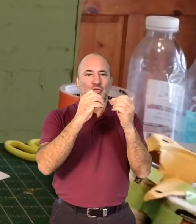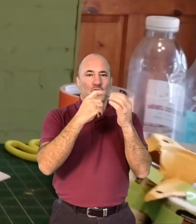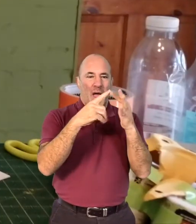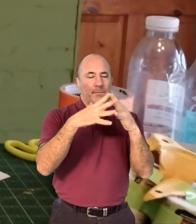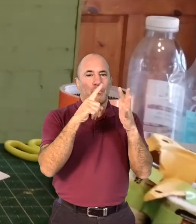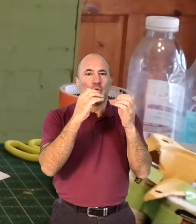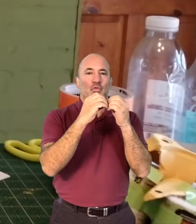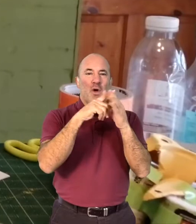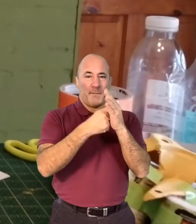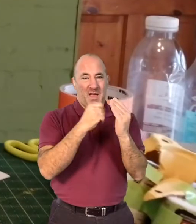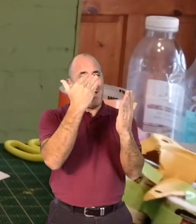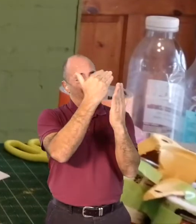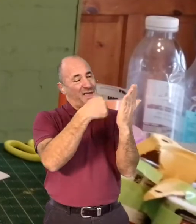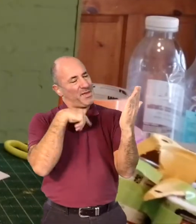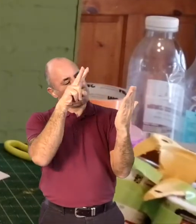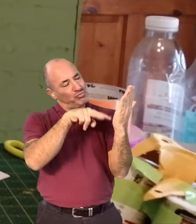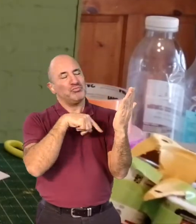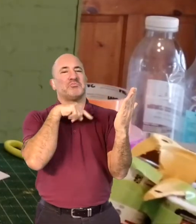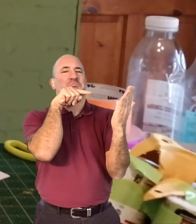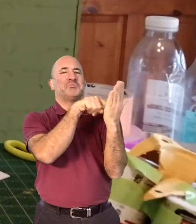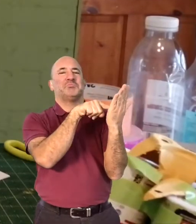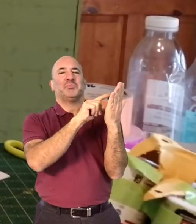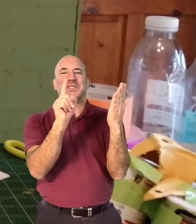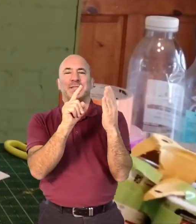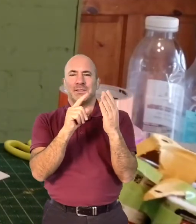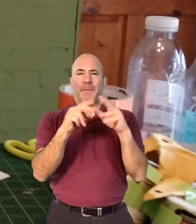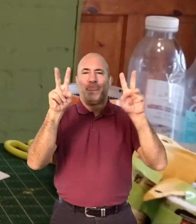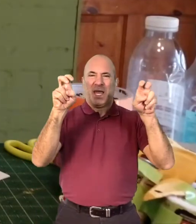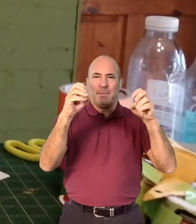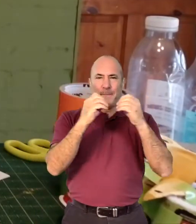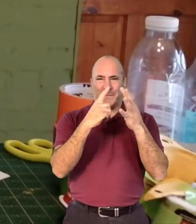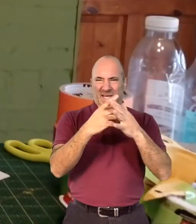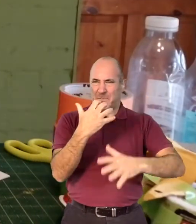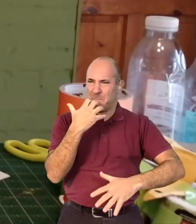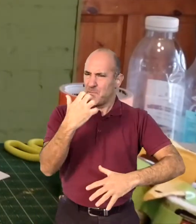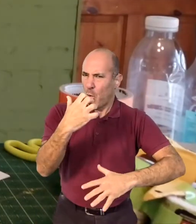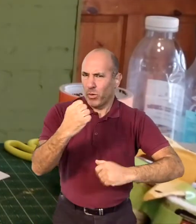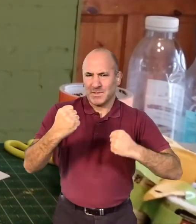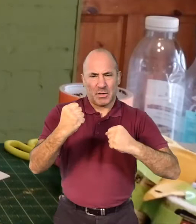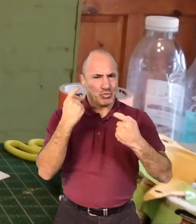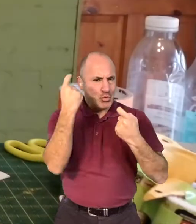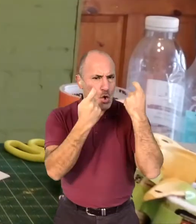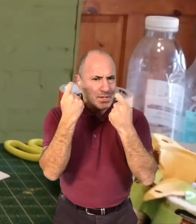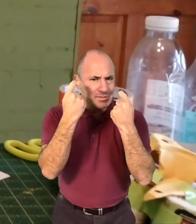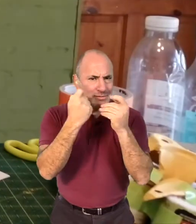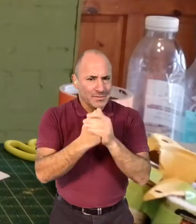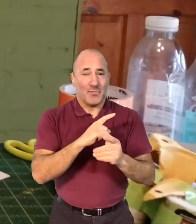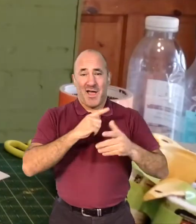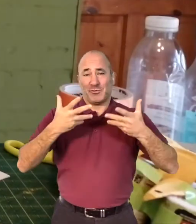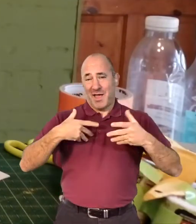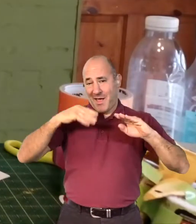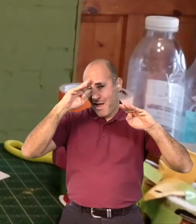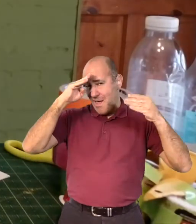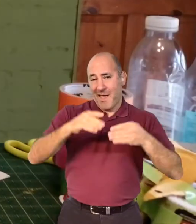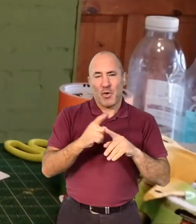Webber. From the manifesto, I'm going to explore the theme of be bold and curious, as today